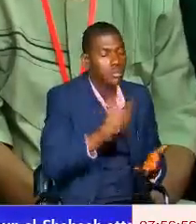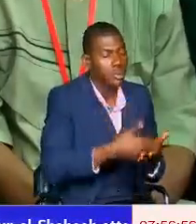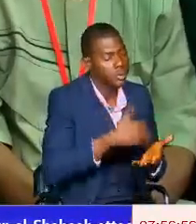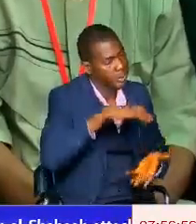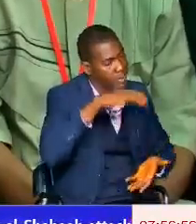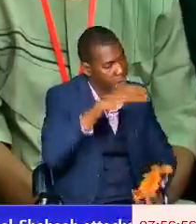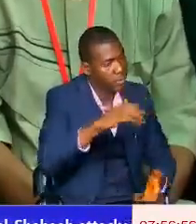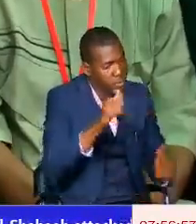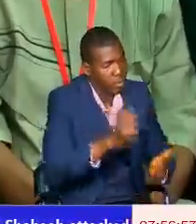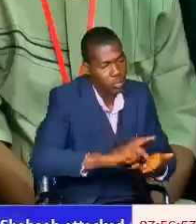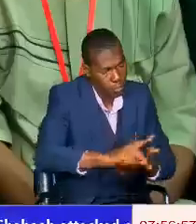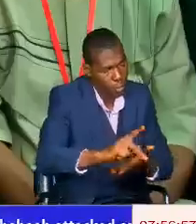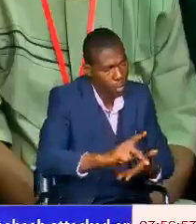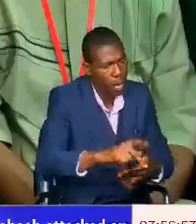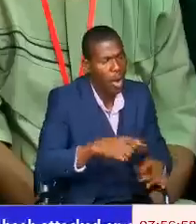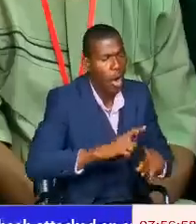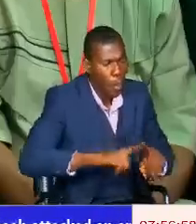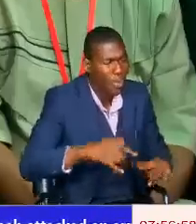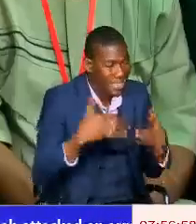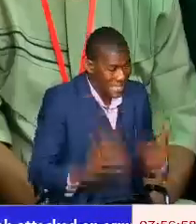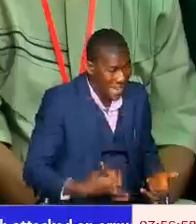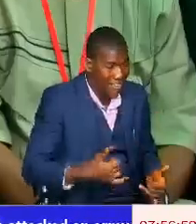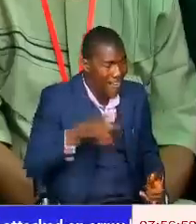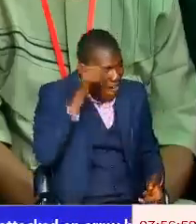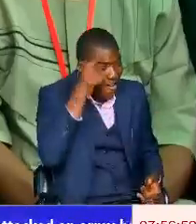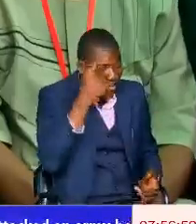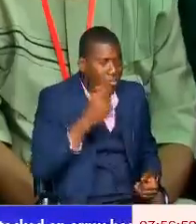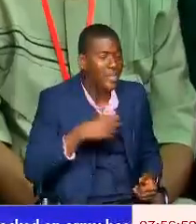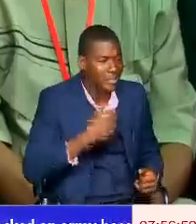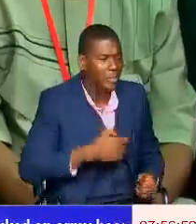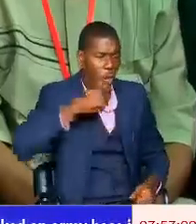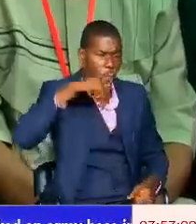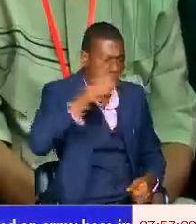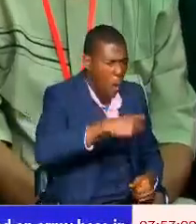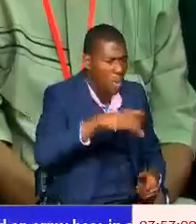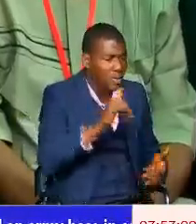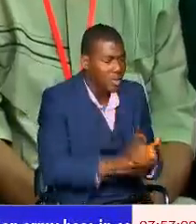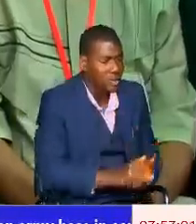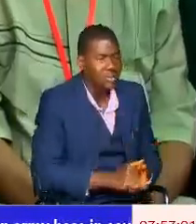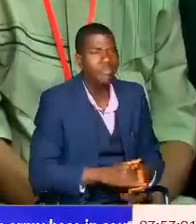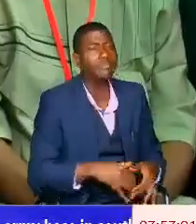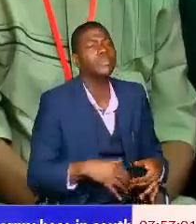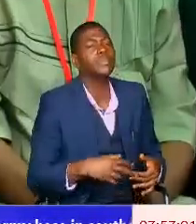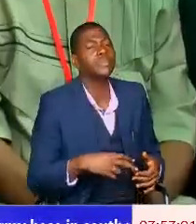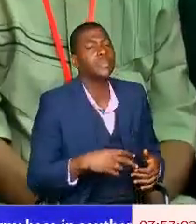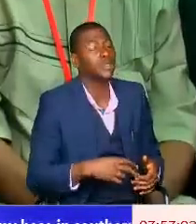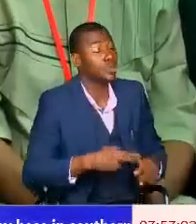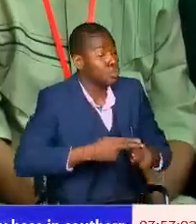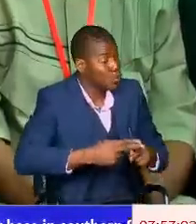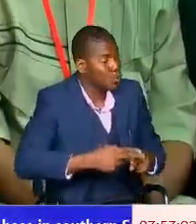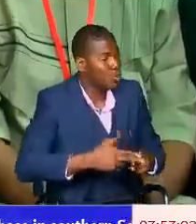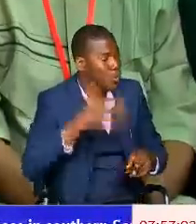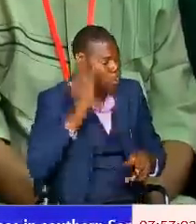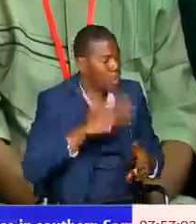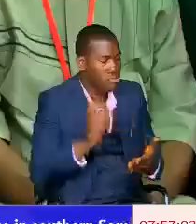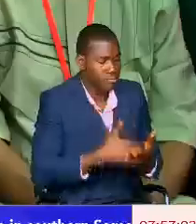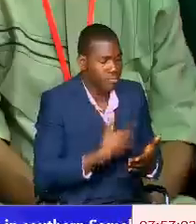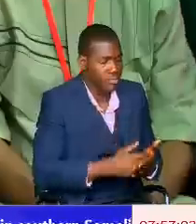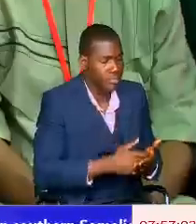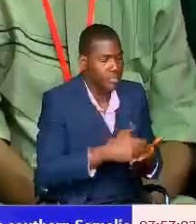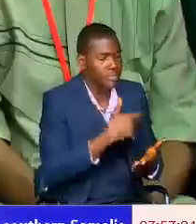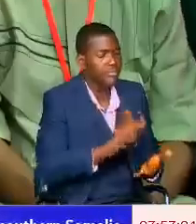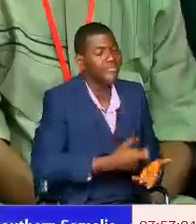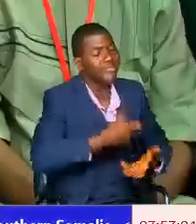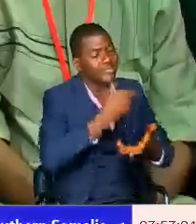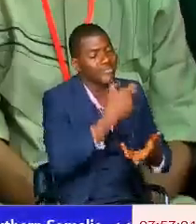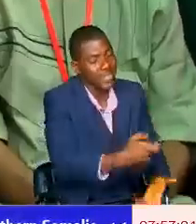recent government don't give mandate. They don't release mandate and that means be say very soon the money go there